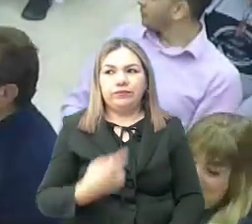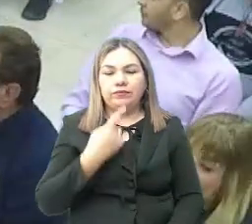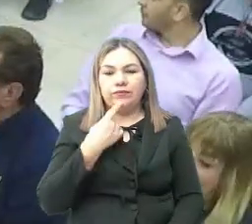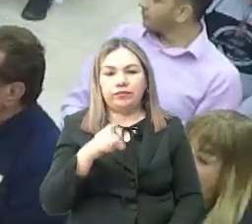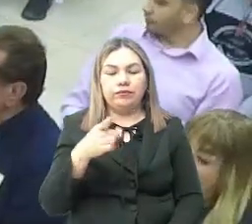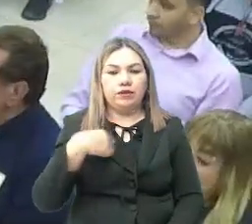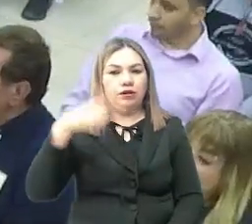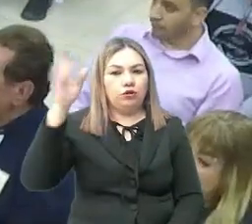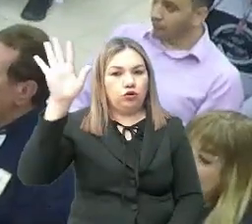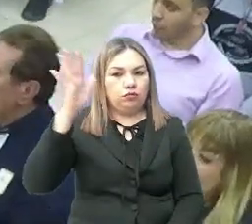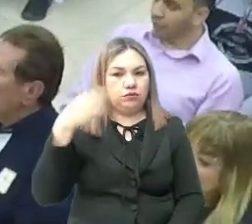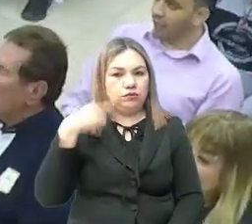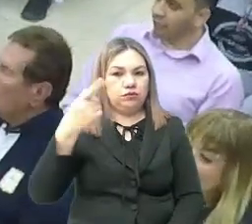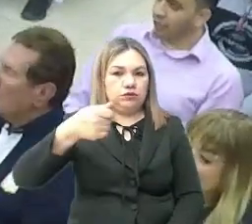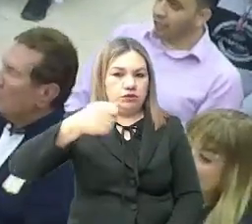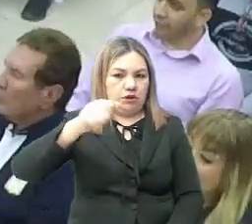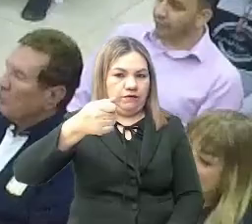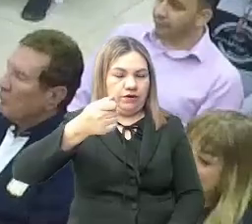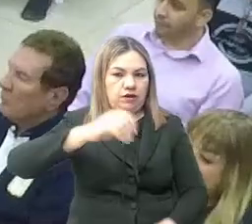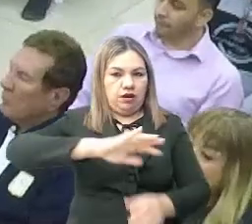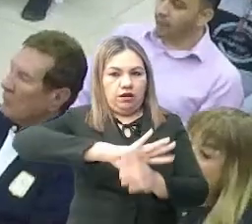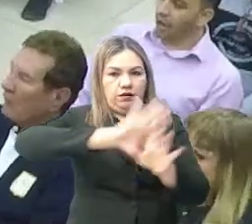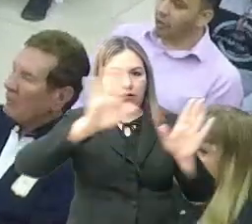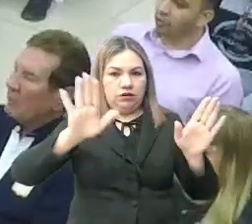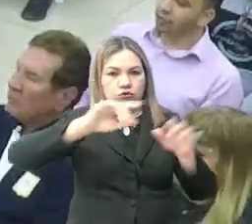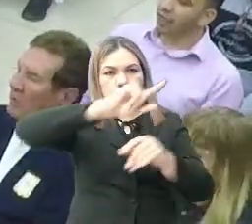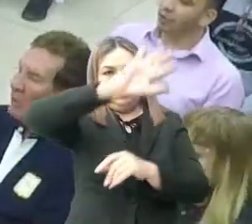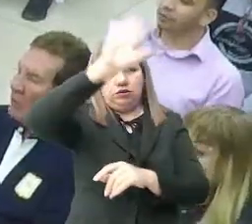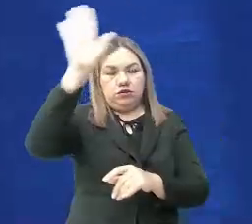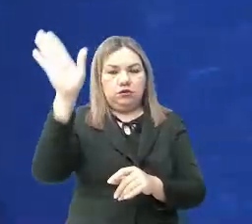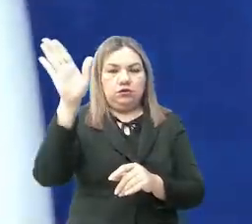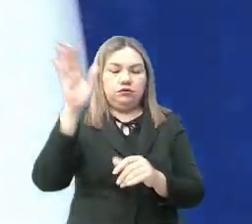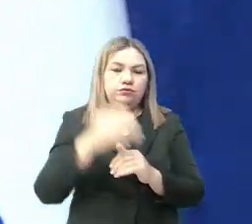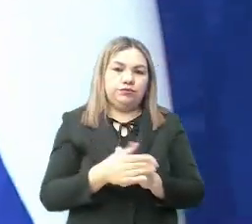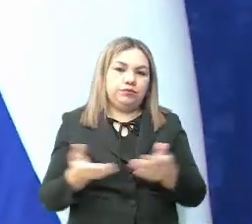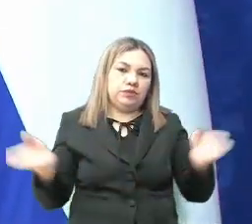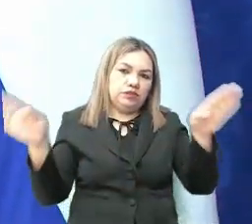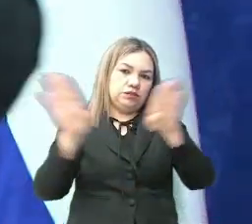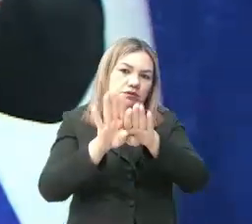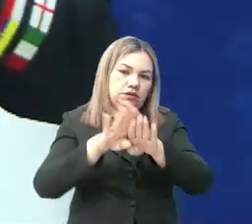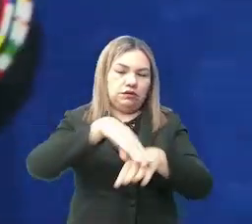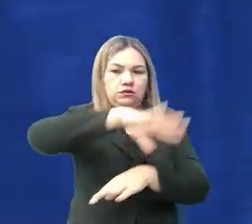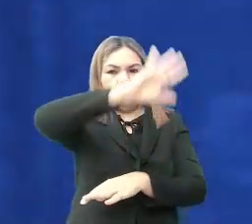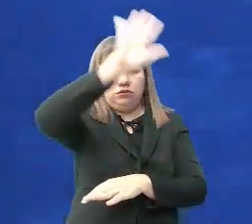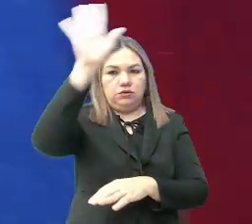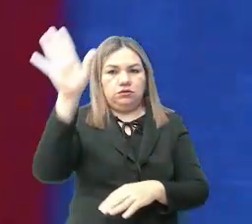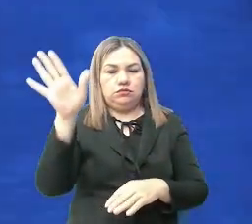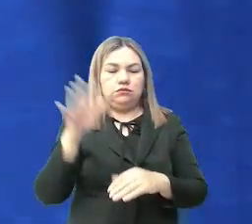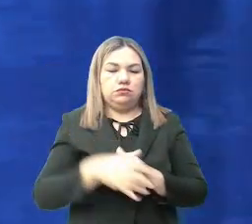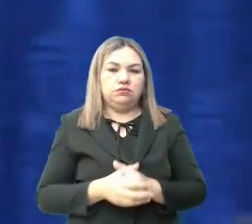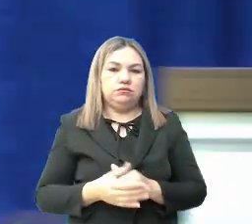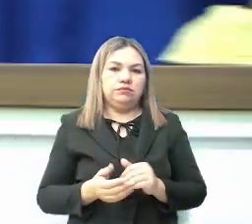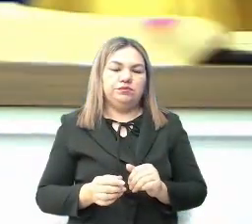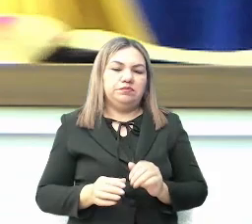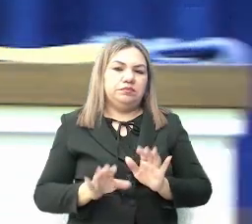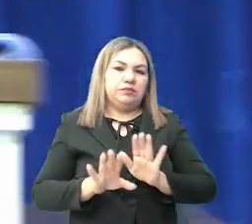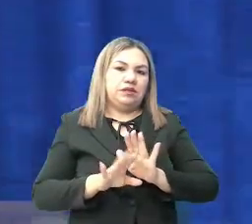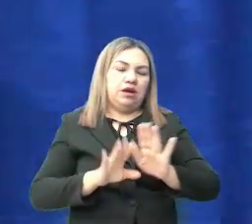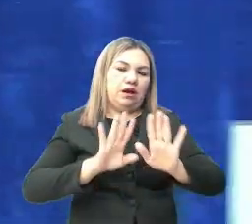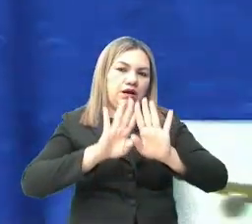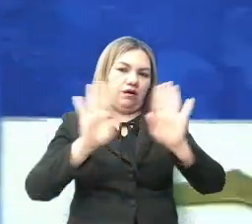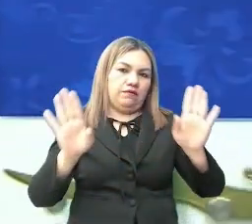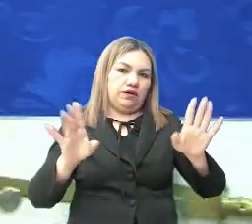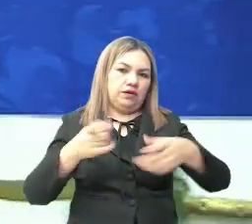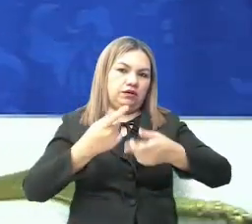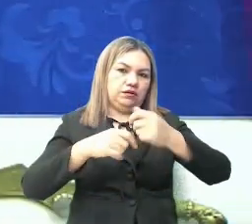The Lord is giving me a keys that open heavens that shuts the heavens, that